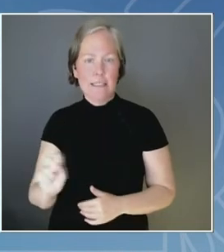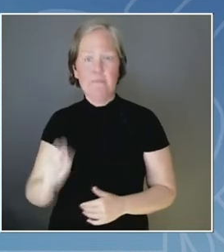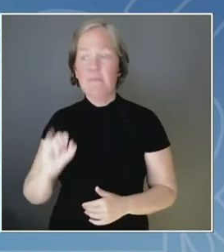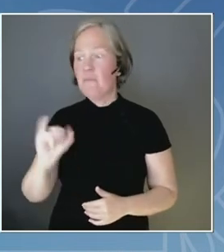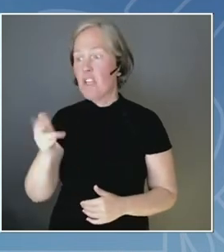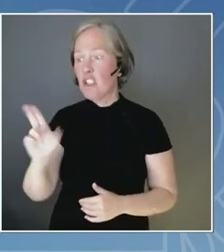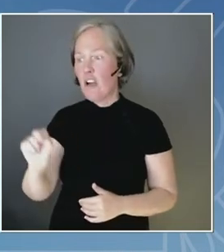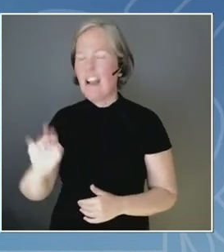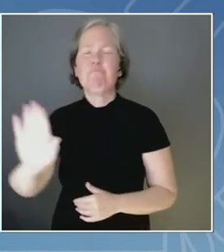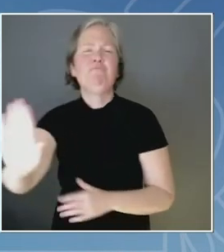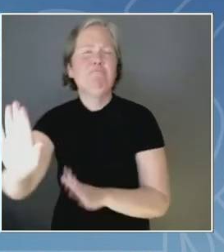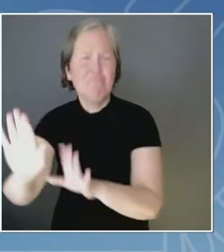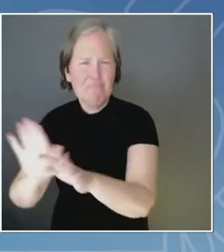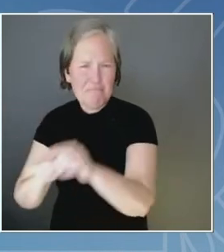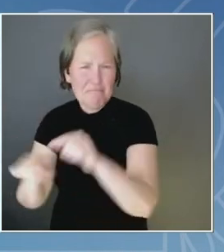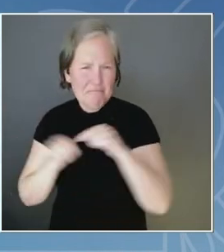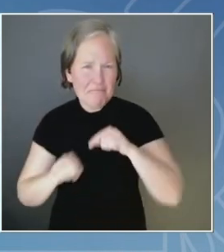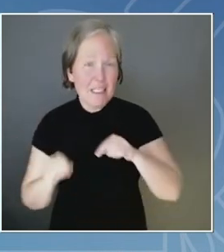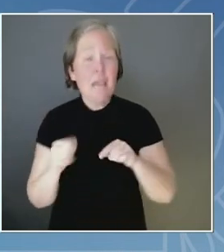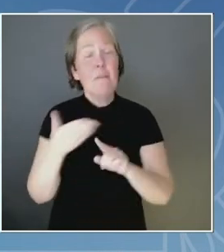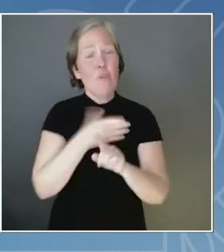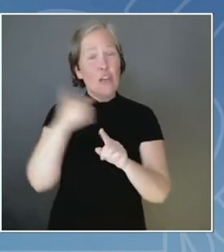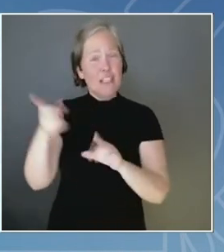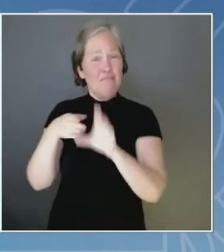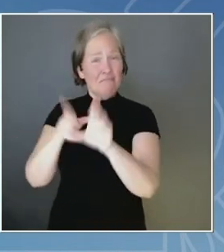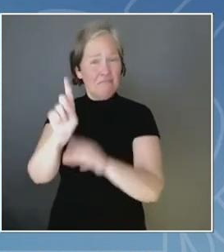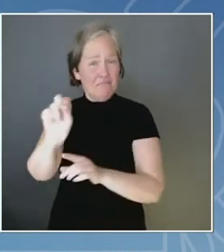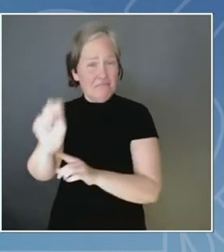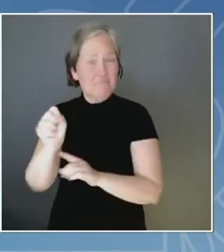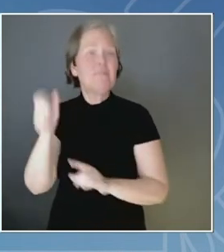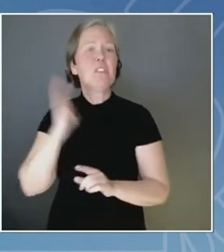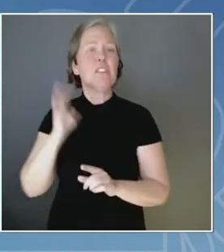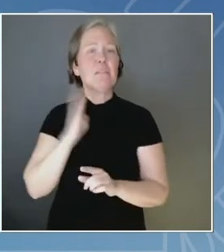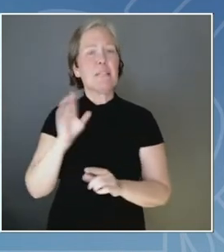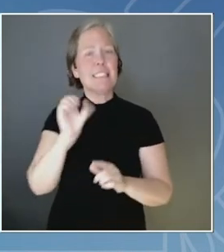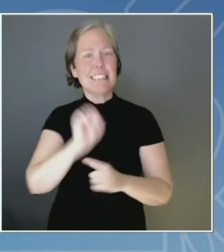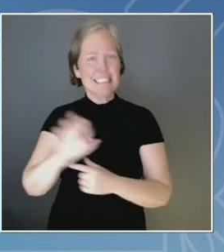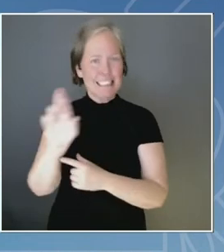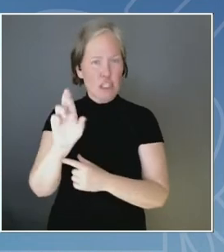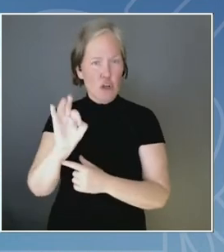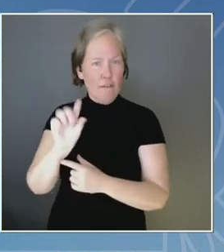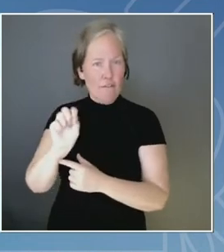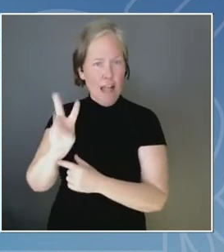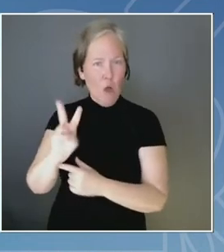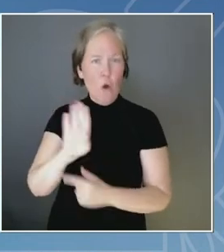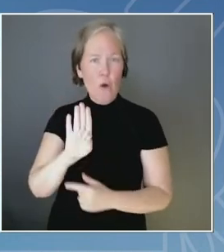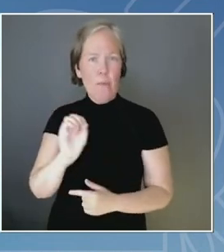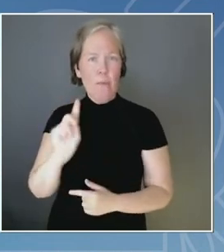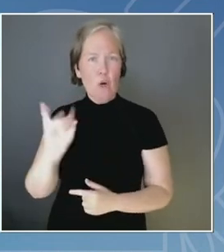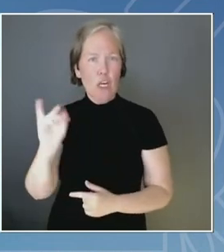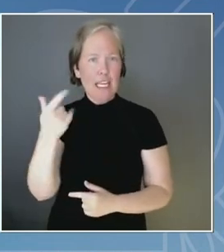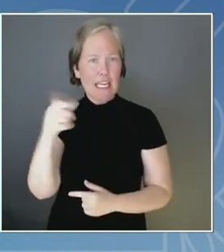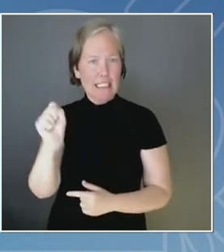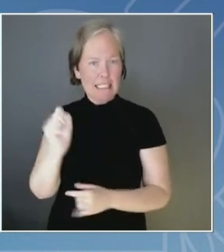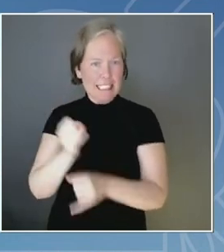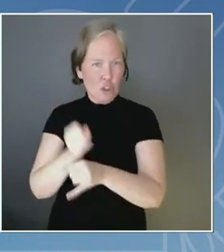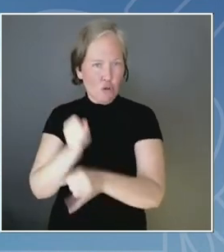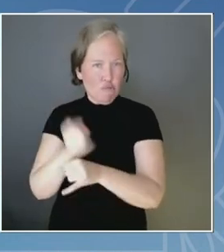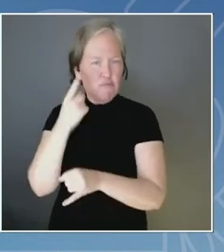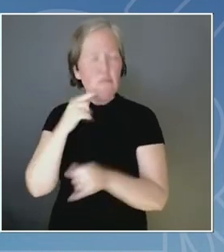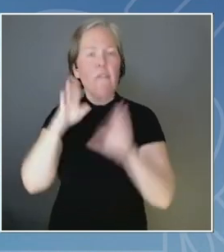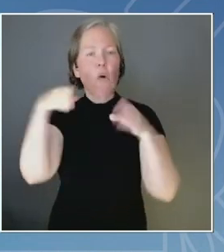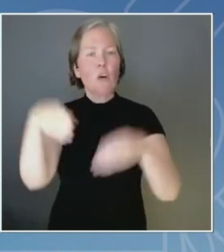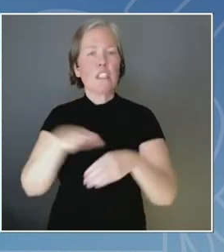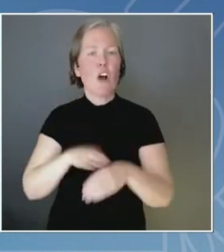Prior to arriving at State last year, Dr. Park was a senior fellow at Brookings Institution, where she focused on East Asia regional